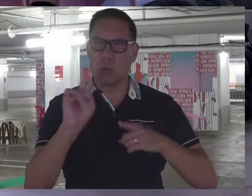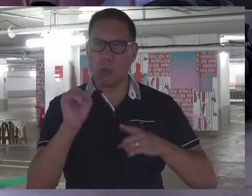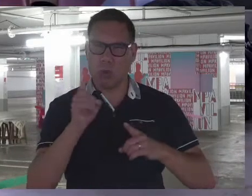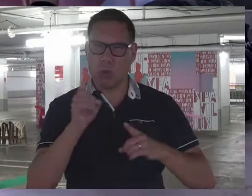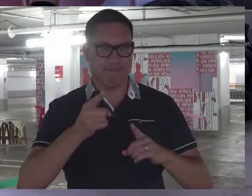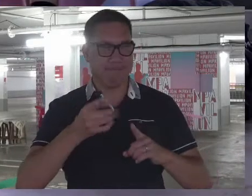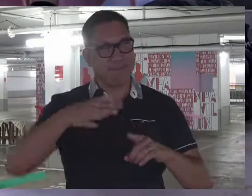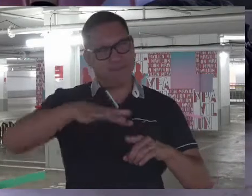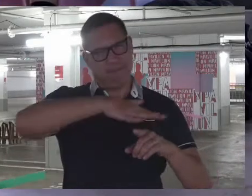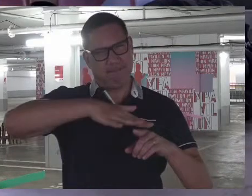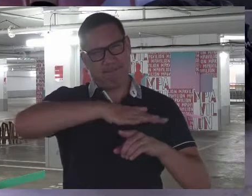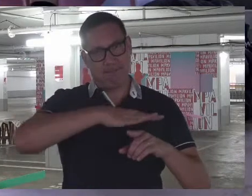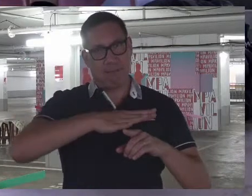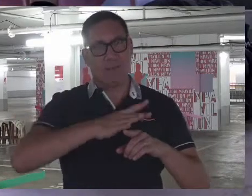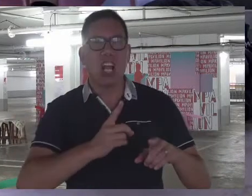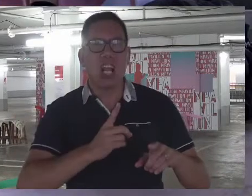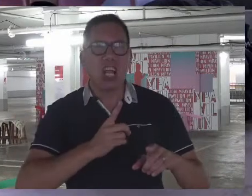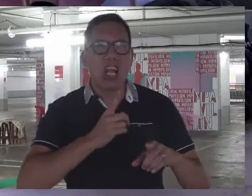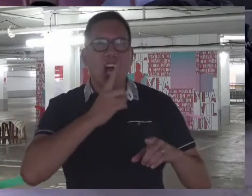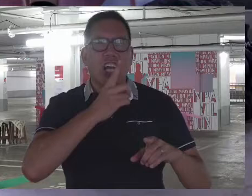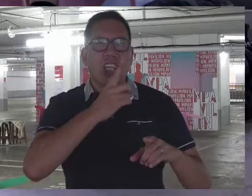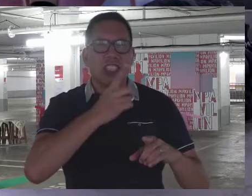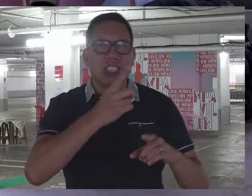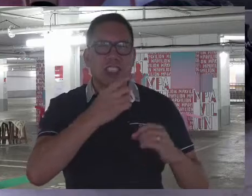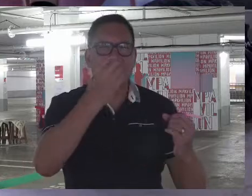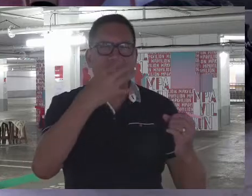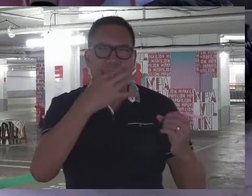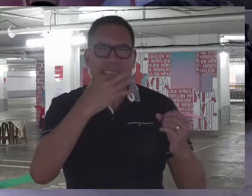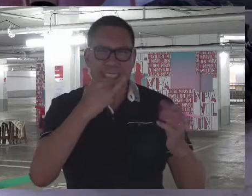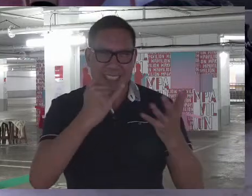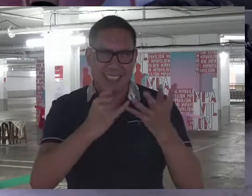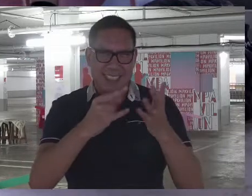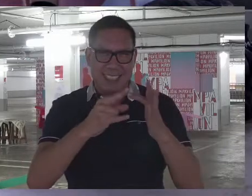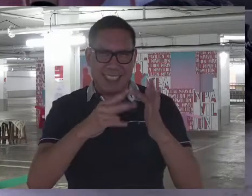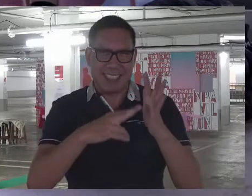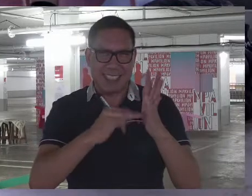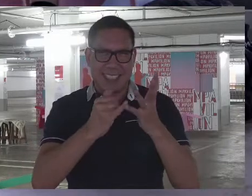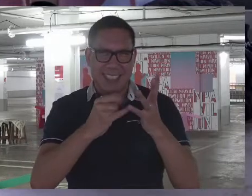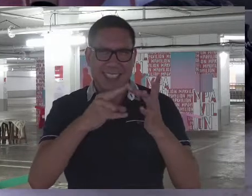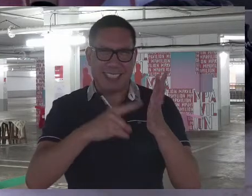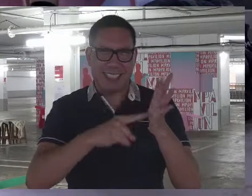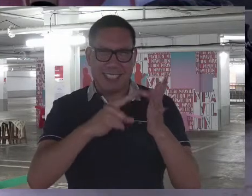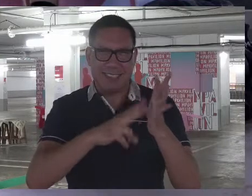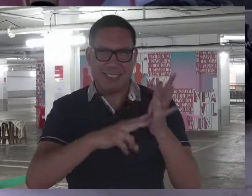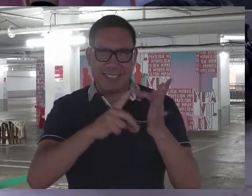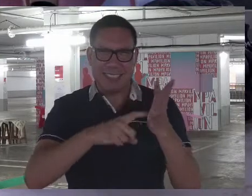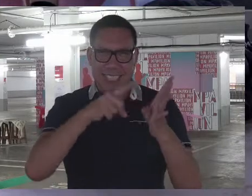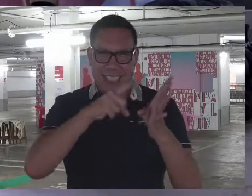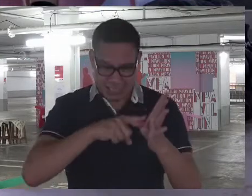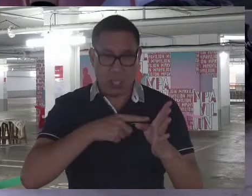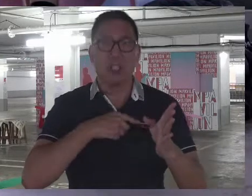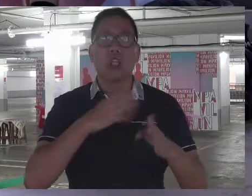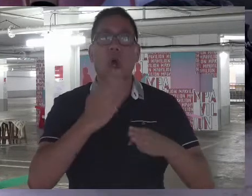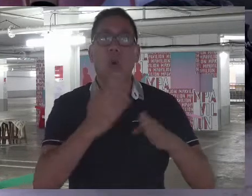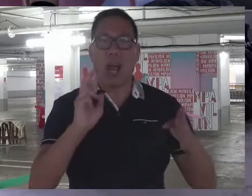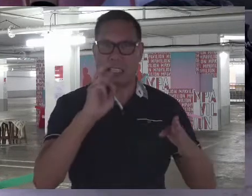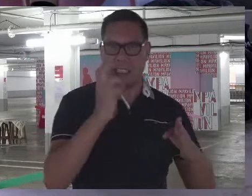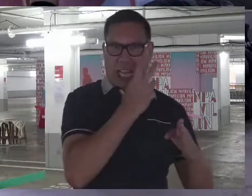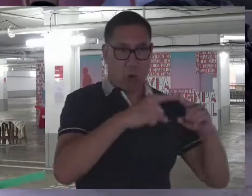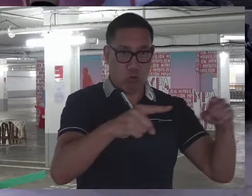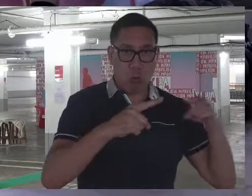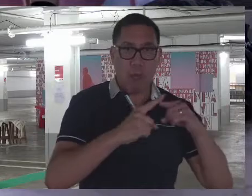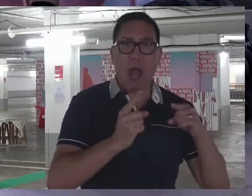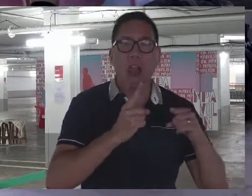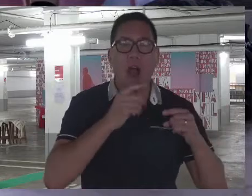I work with light sensitivity. That's, I guess, the fundamental basis of my practice. I work in a dark room and I work with